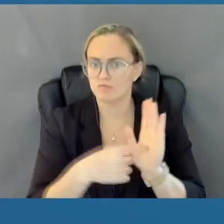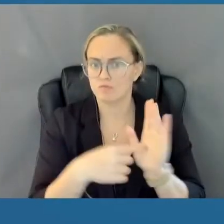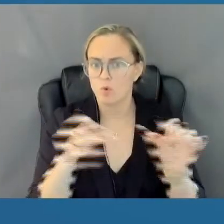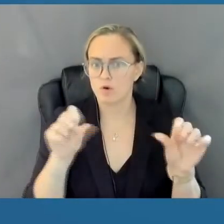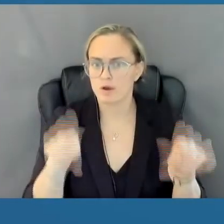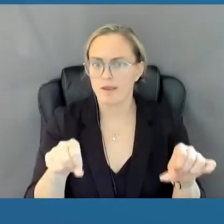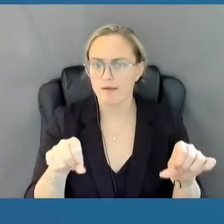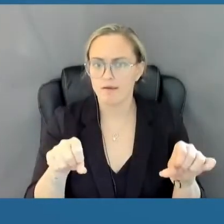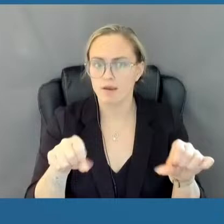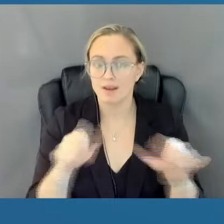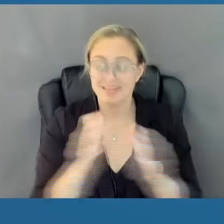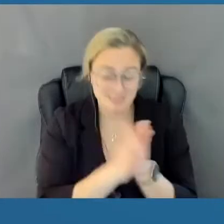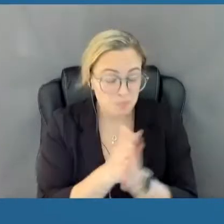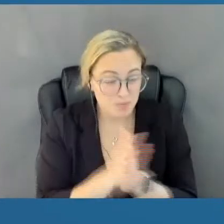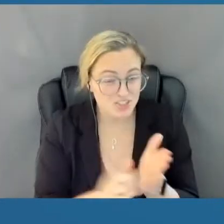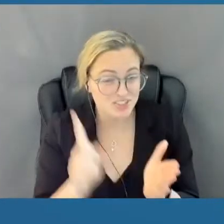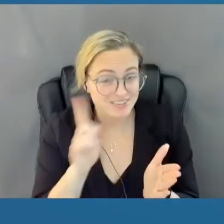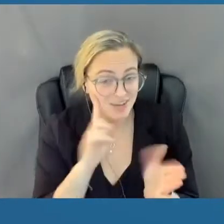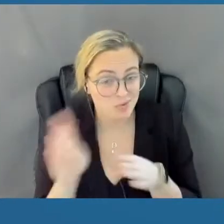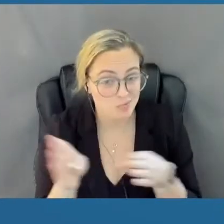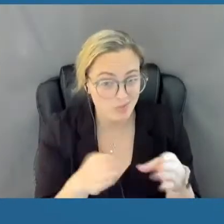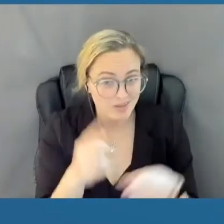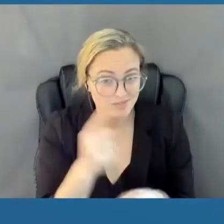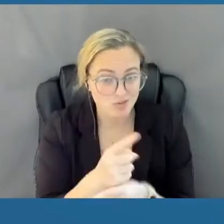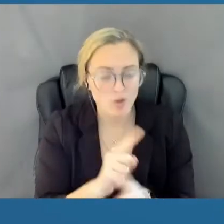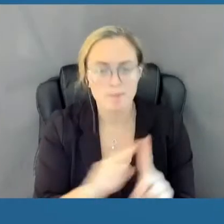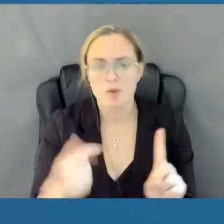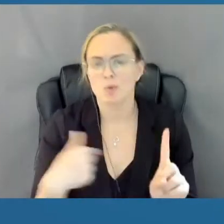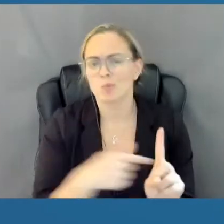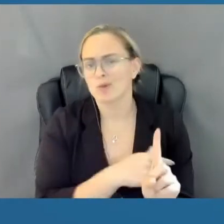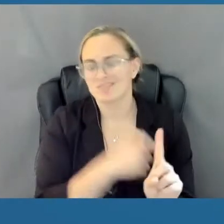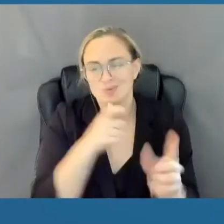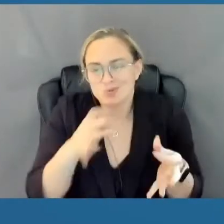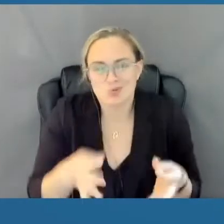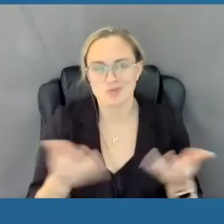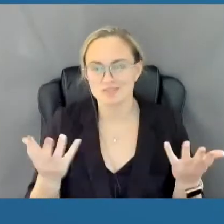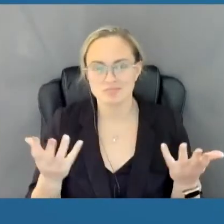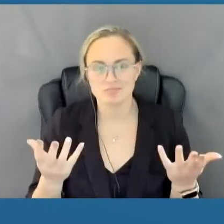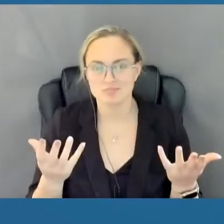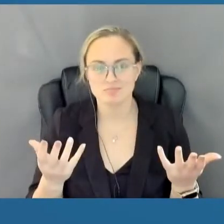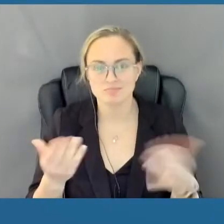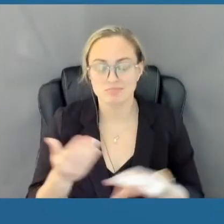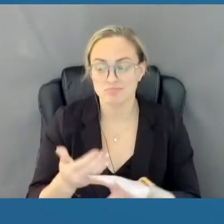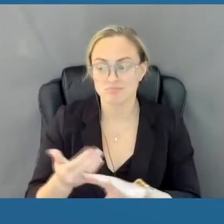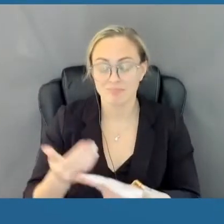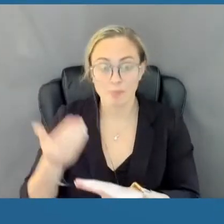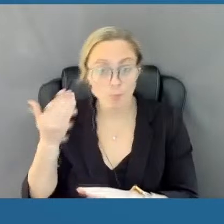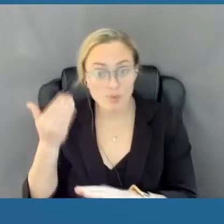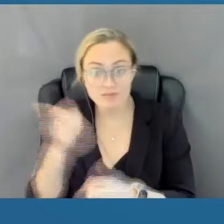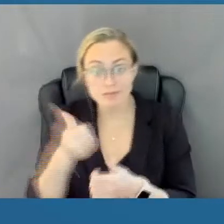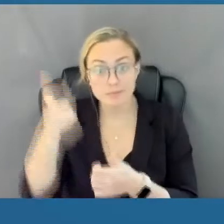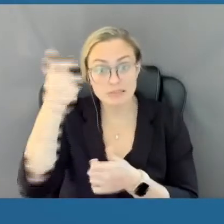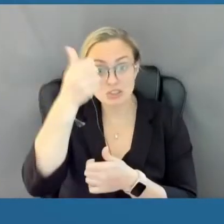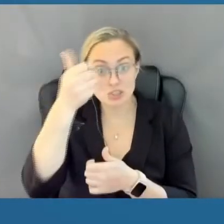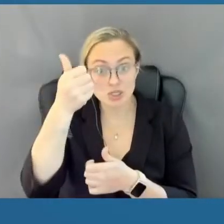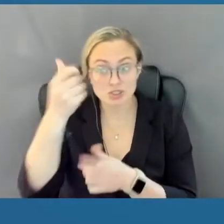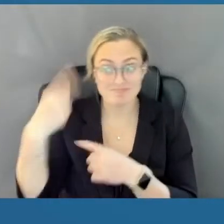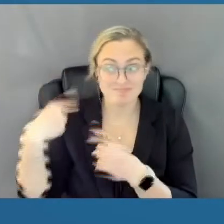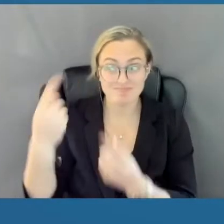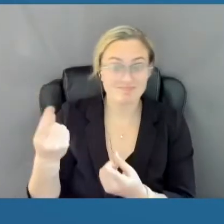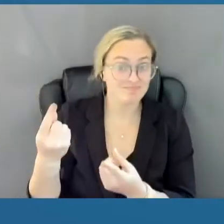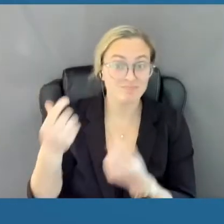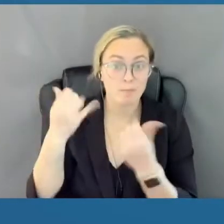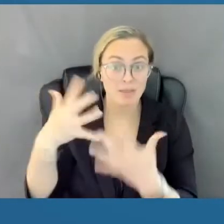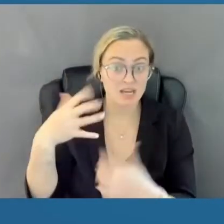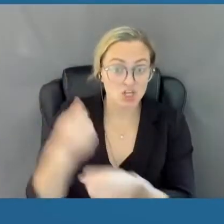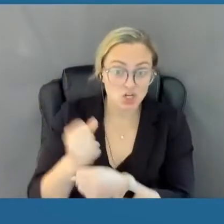an ambitious sounding capital plan, but we have no choice. Again, previous administrations over decades never